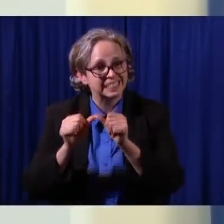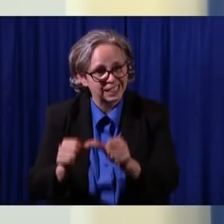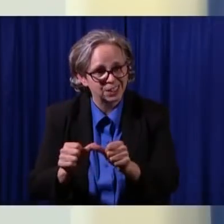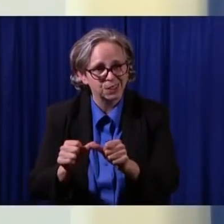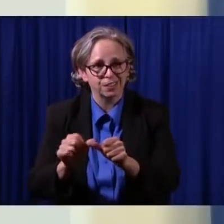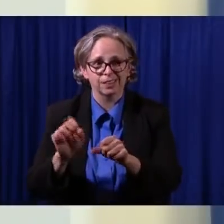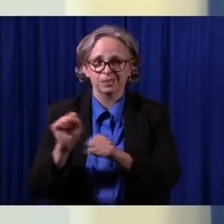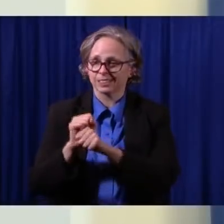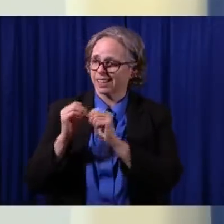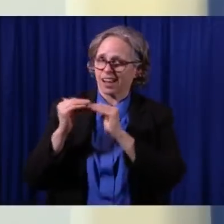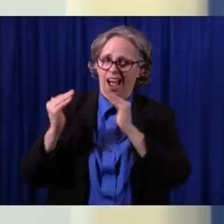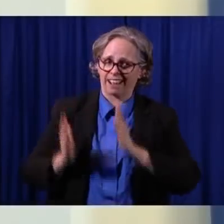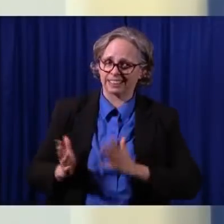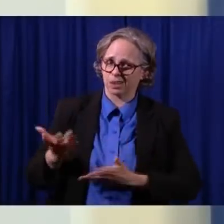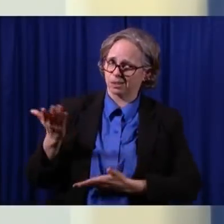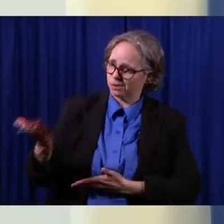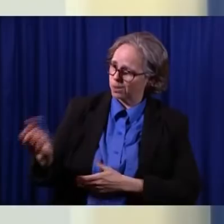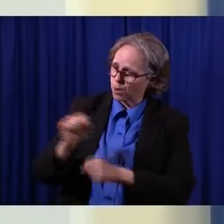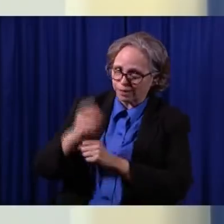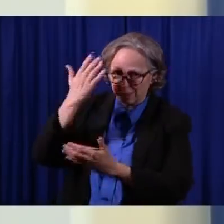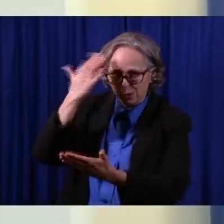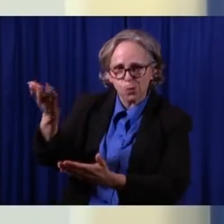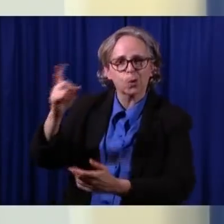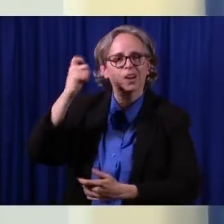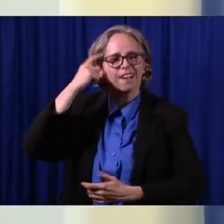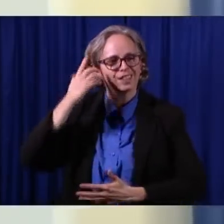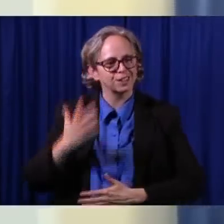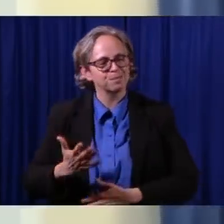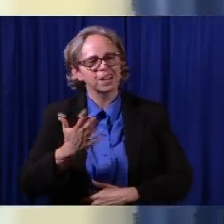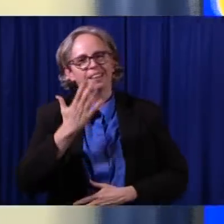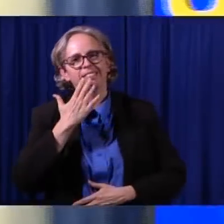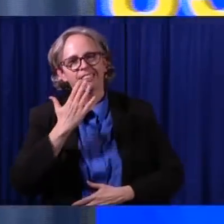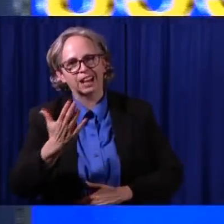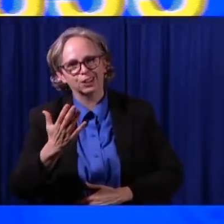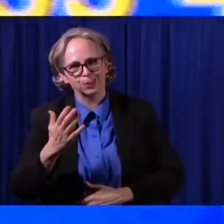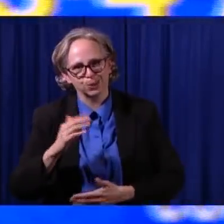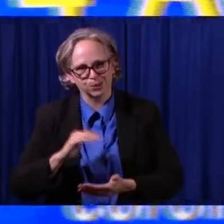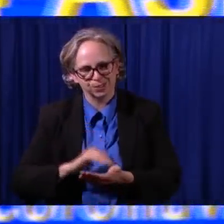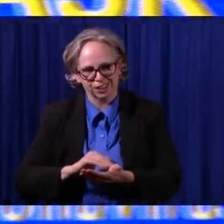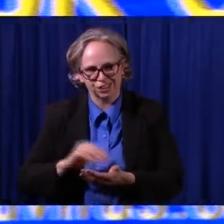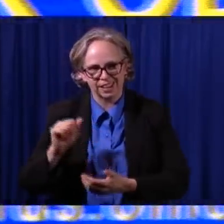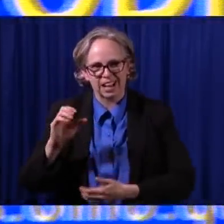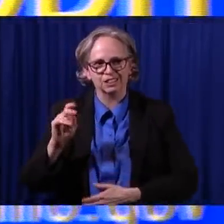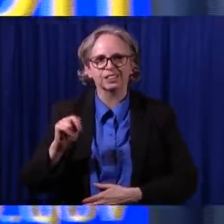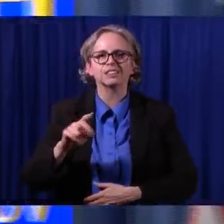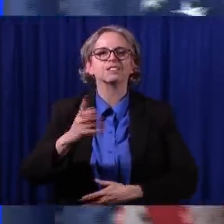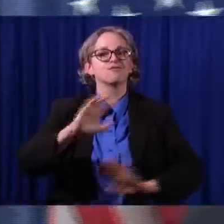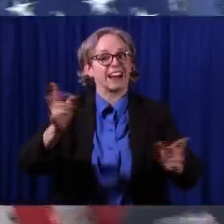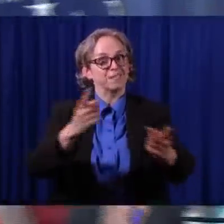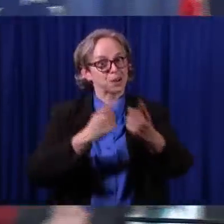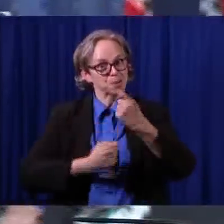on your behalf. Thank you, Dr. Acton. Thank you. Very, very much. We'll take questions.